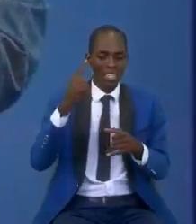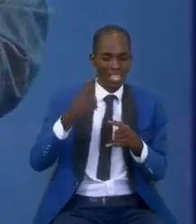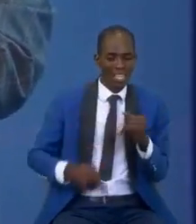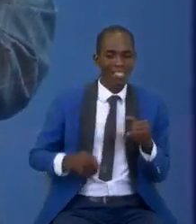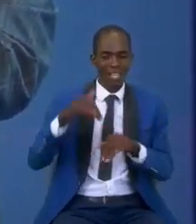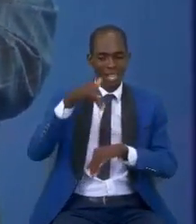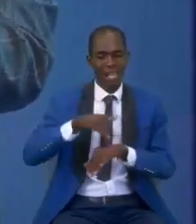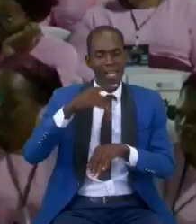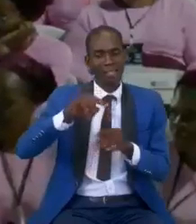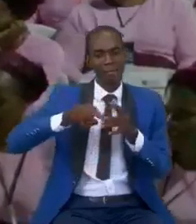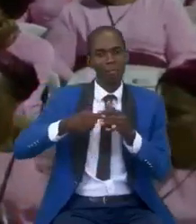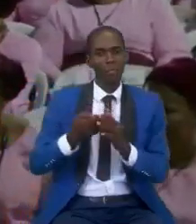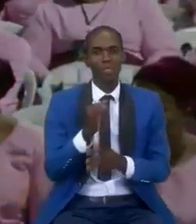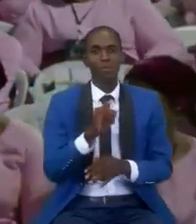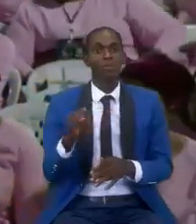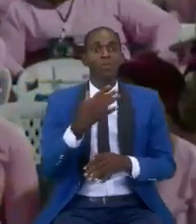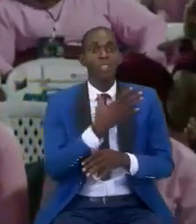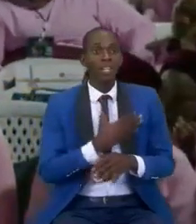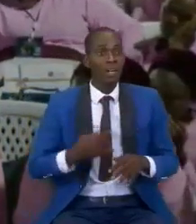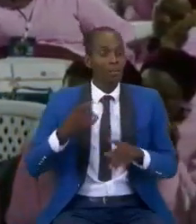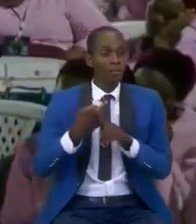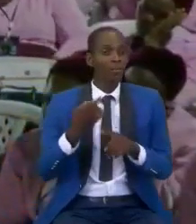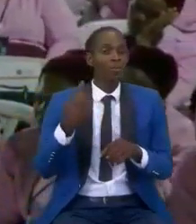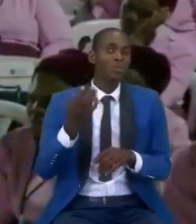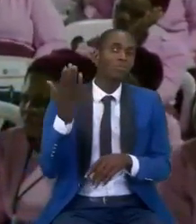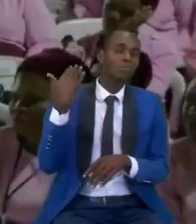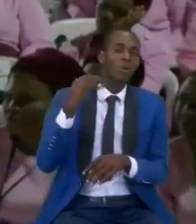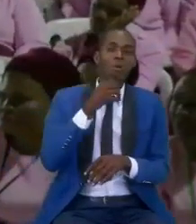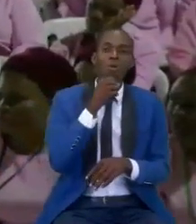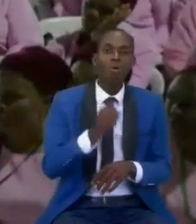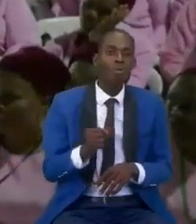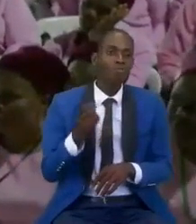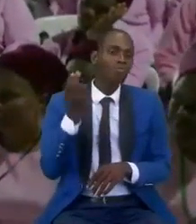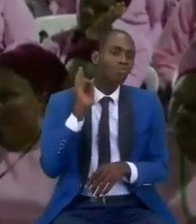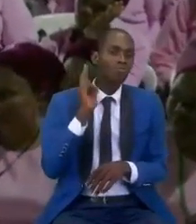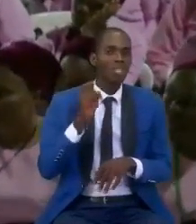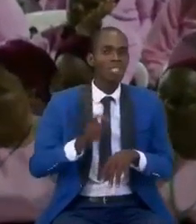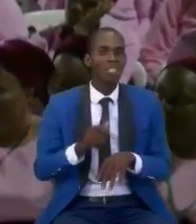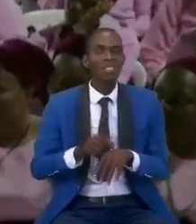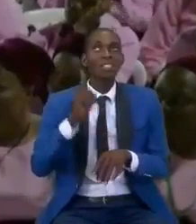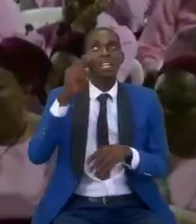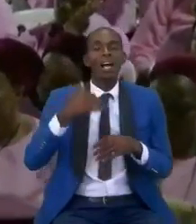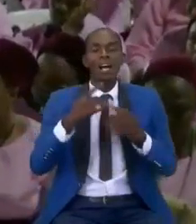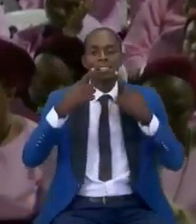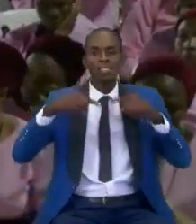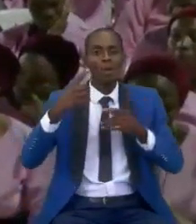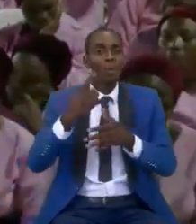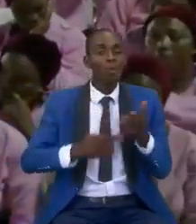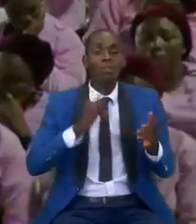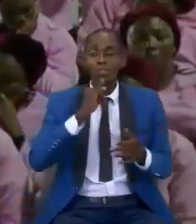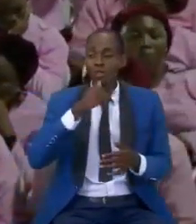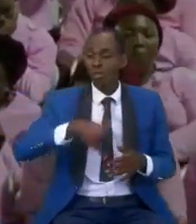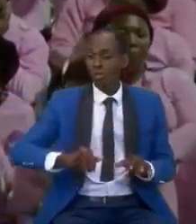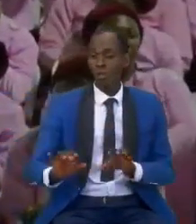he has declared what has not yet been done, saying, my counsel will stand.